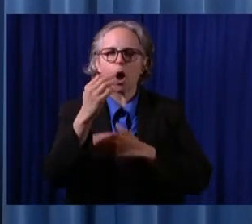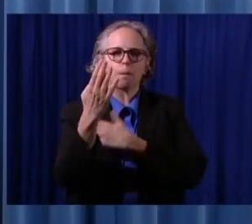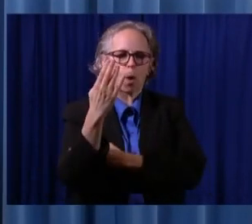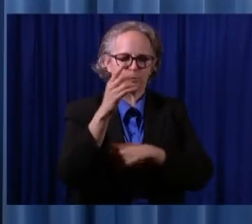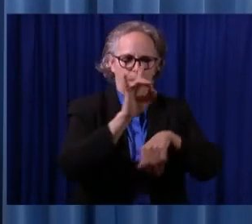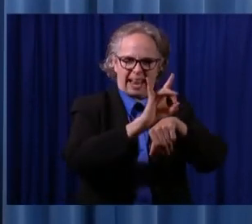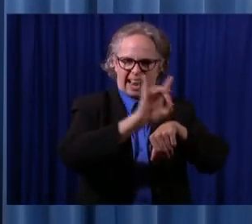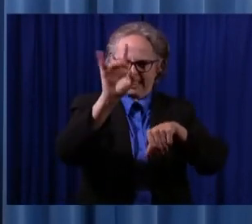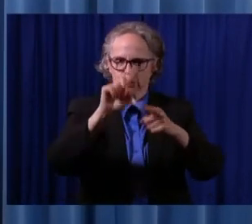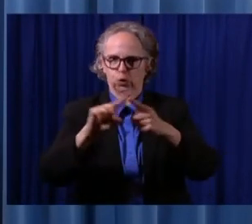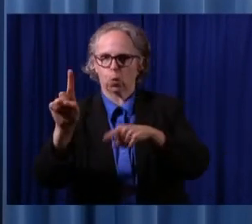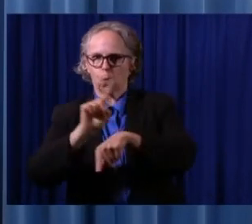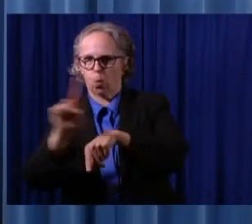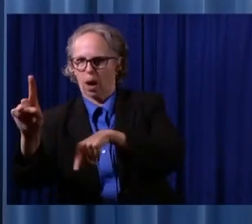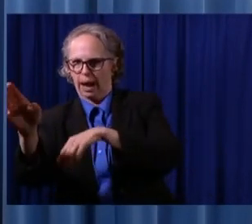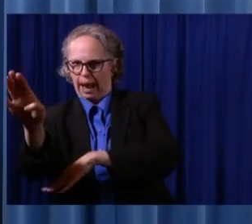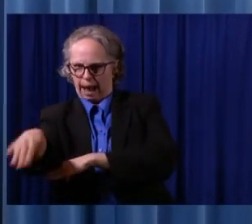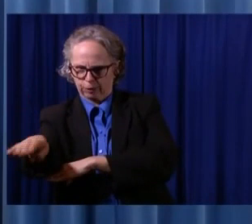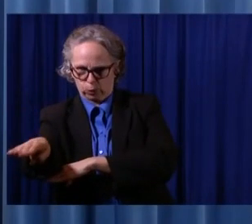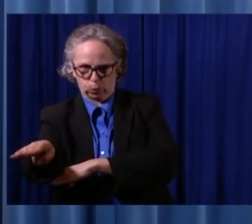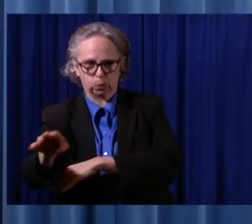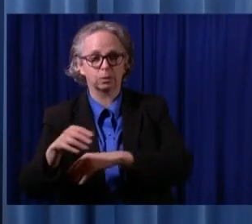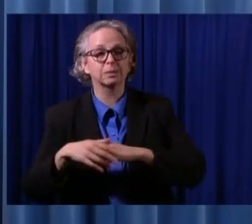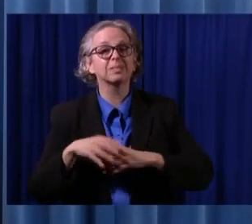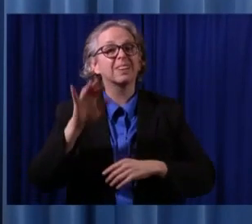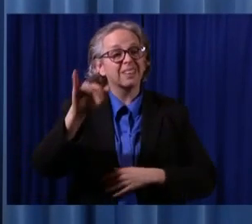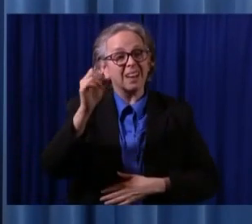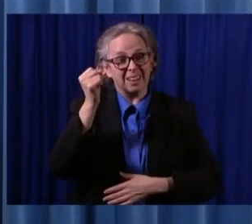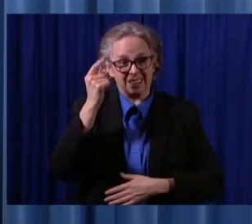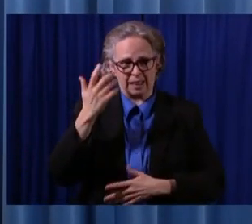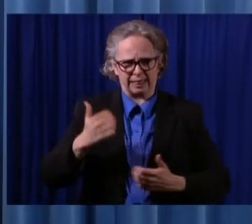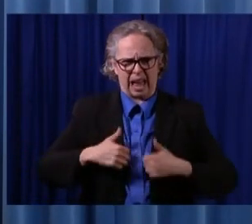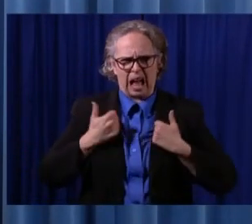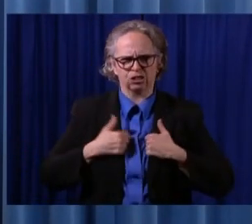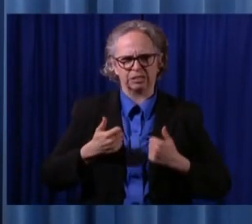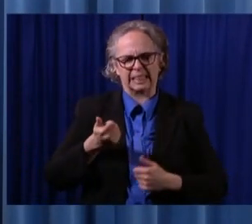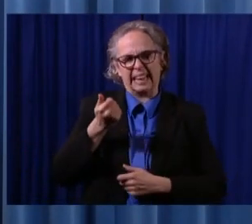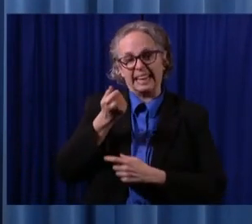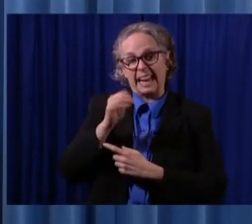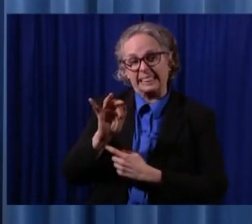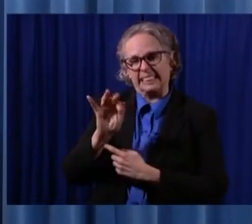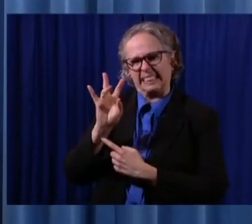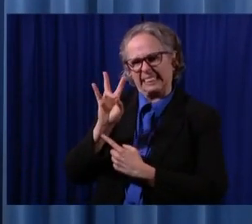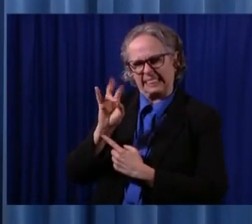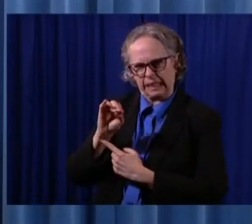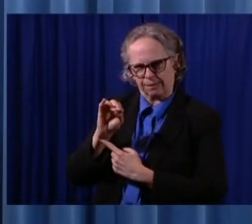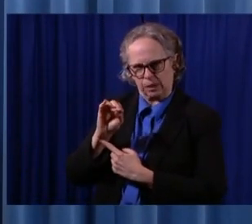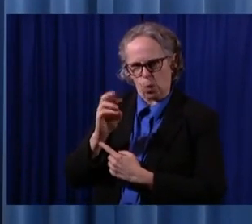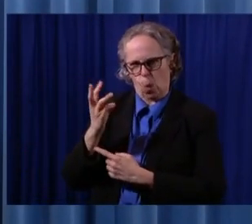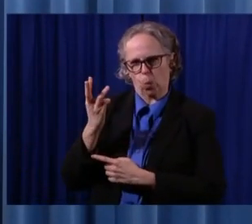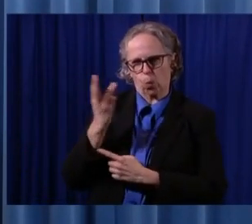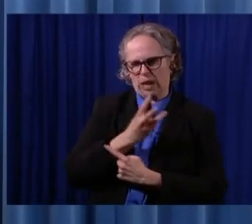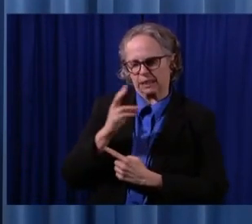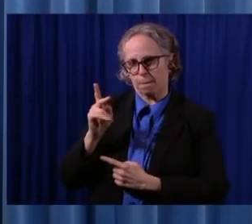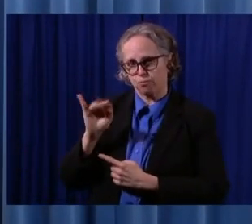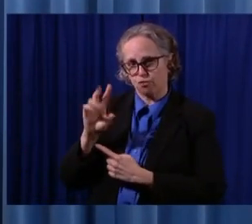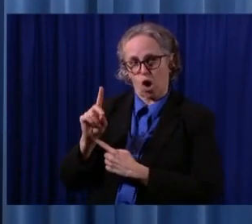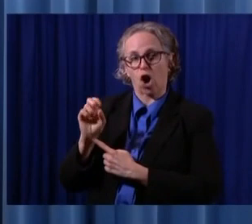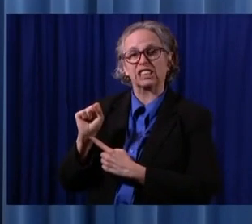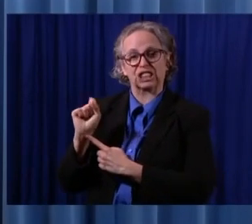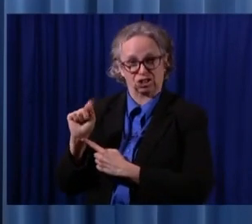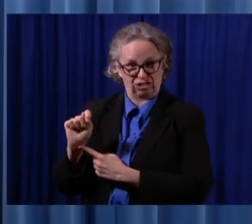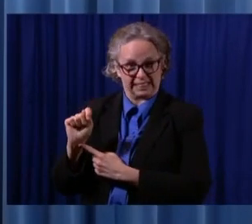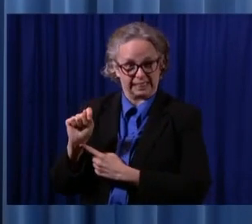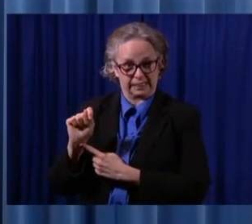Again, that pop-up testing location is at 1970 West Broad Street at the Department of Public Safety. It will be open Friday from 8 a.m.